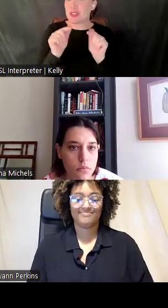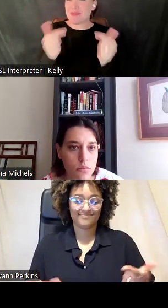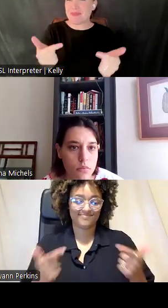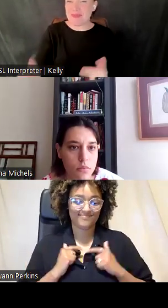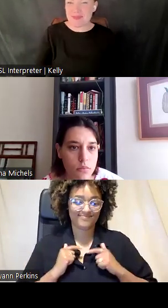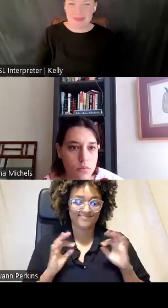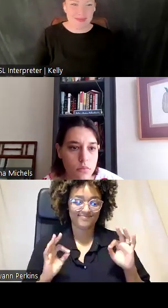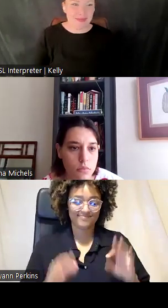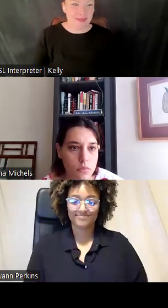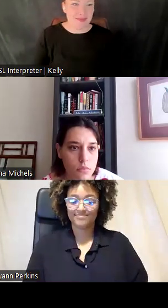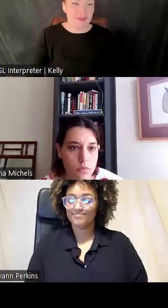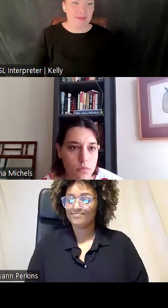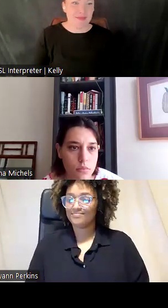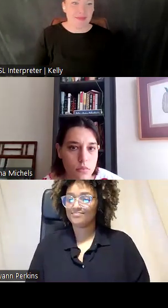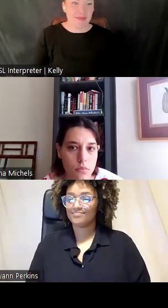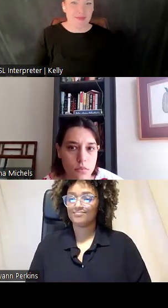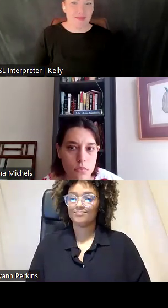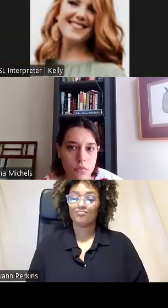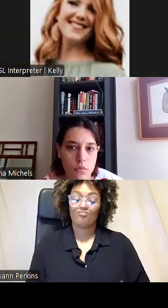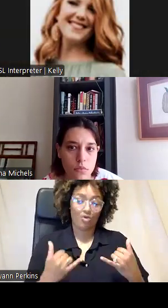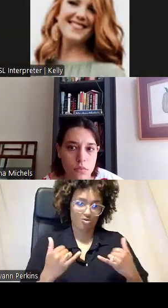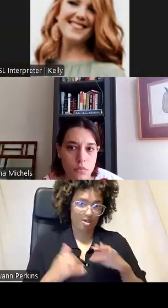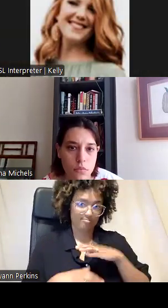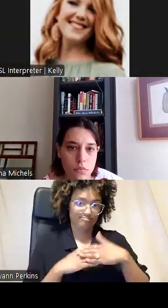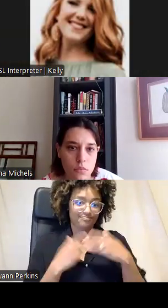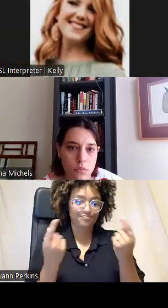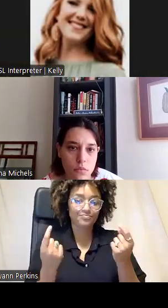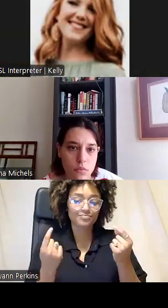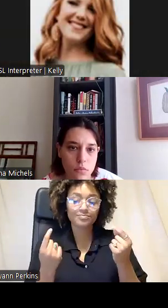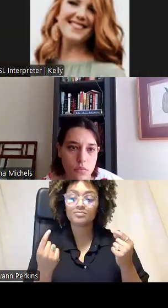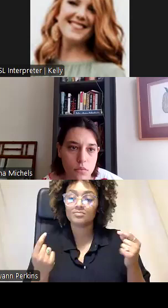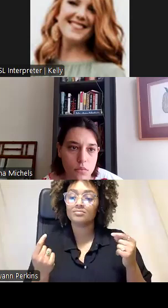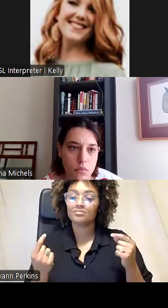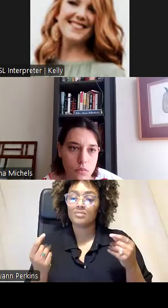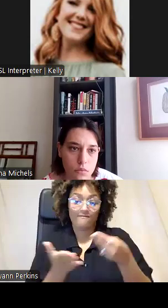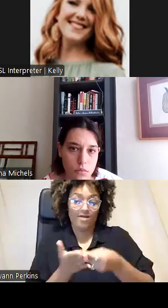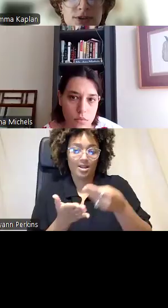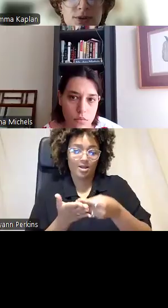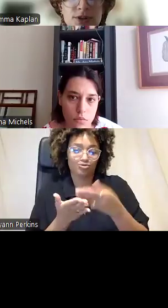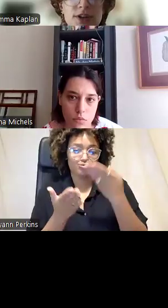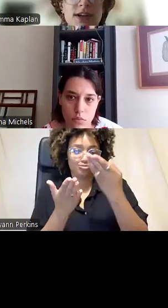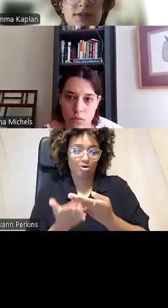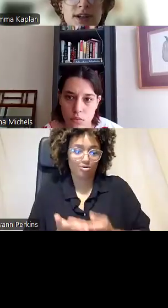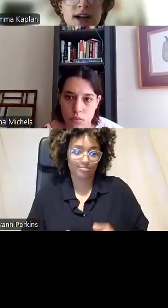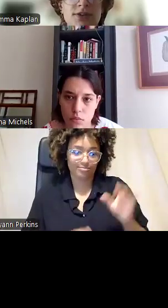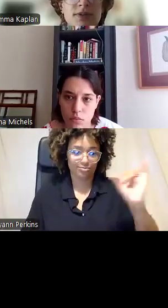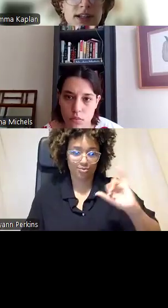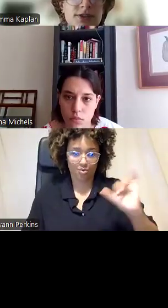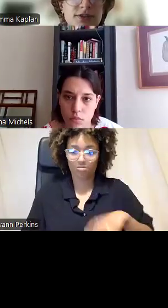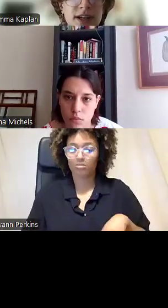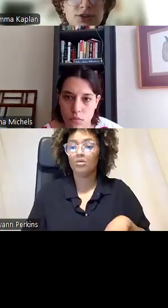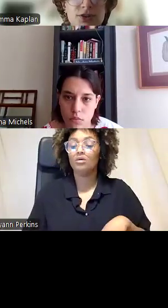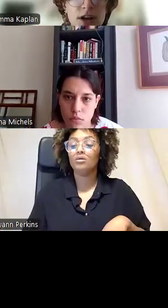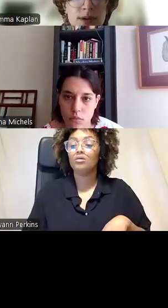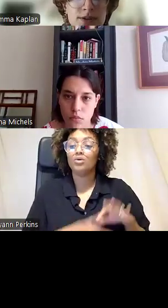And then the next step that we want to look at is financial documents. And we want to be able to address safety as it